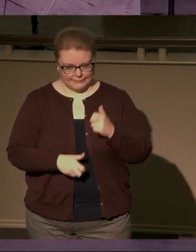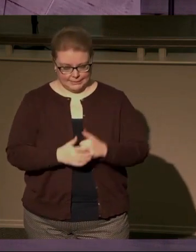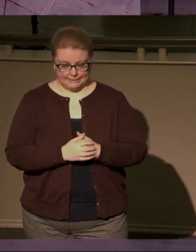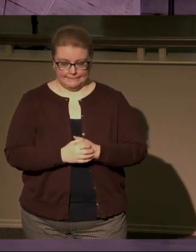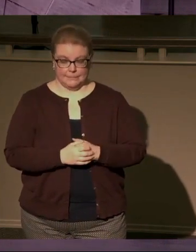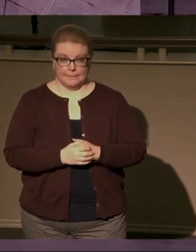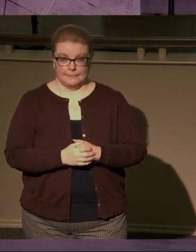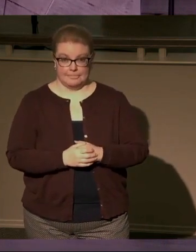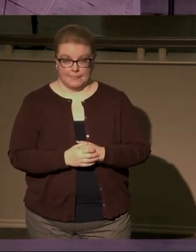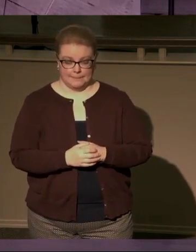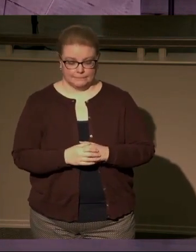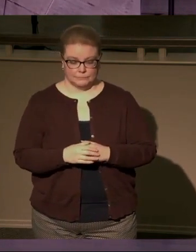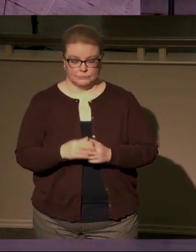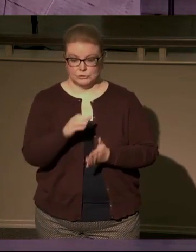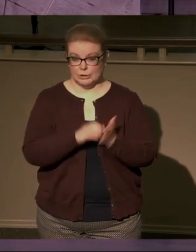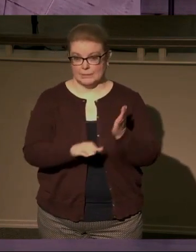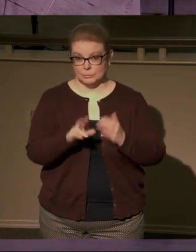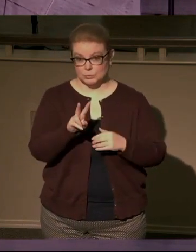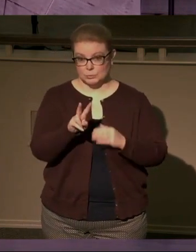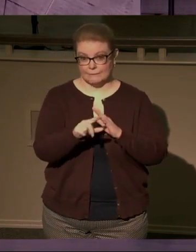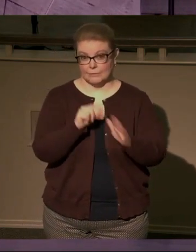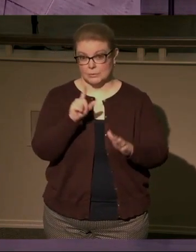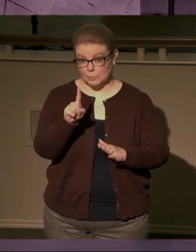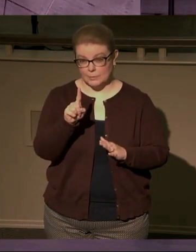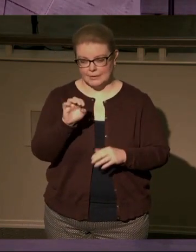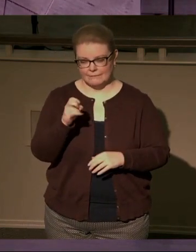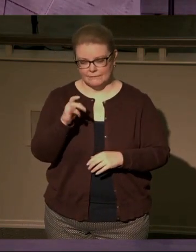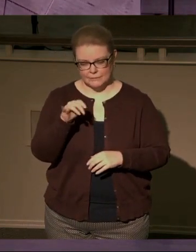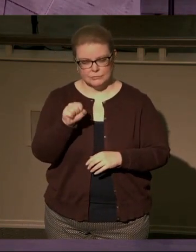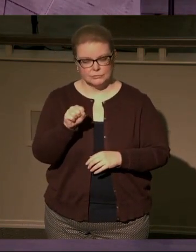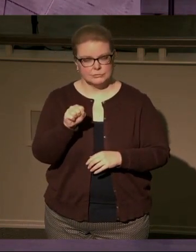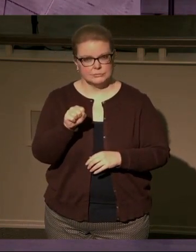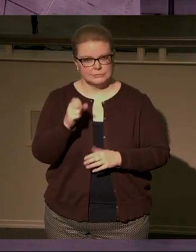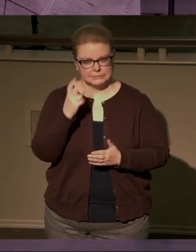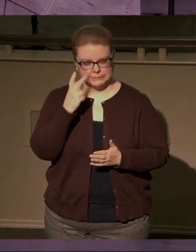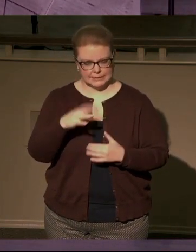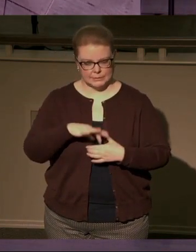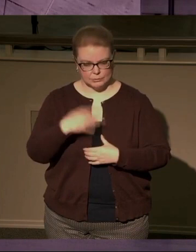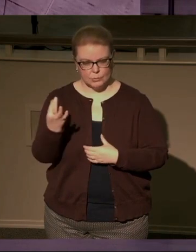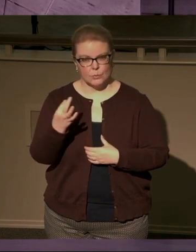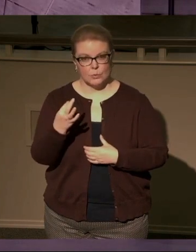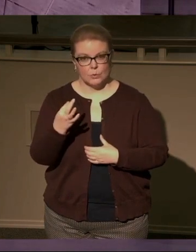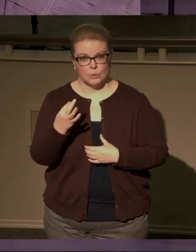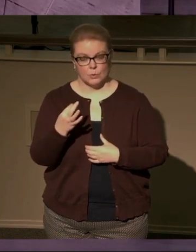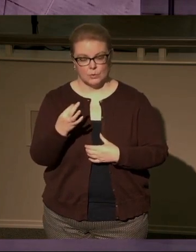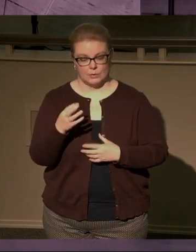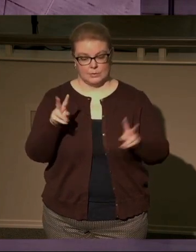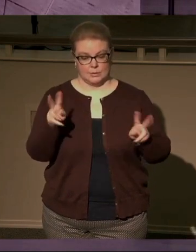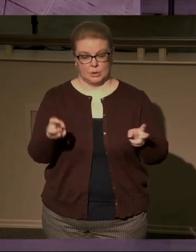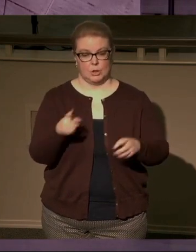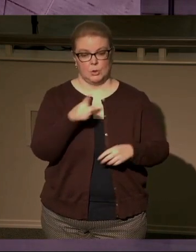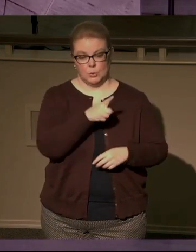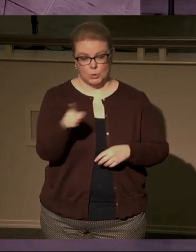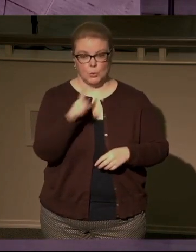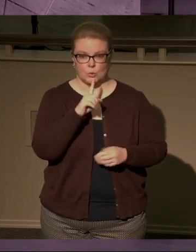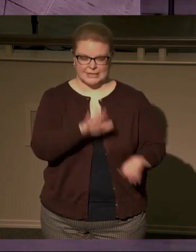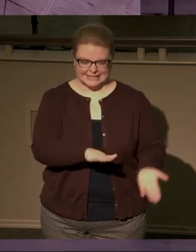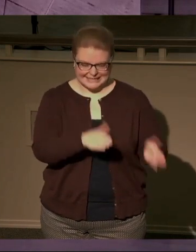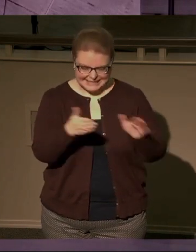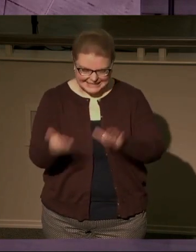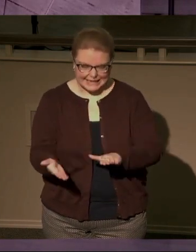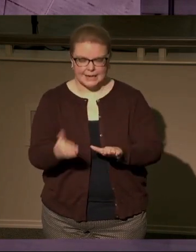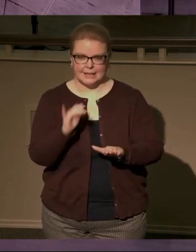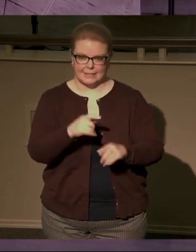soul, chapter 2, verse 1 in Ephesians. And you were dead in the trespasses and sins in which you once